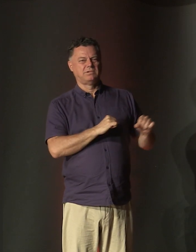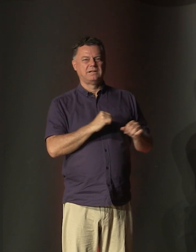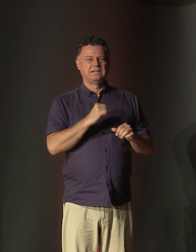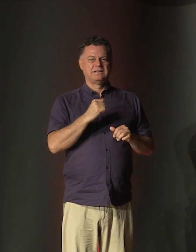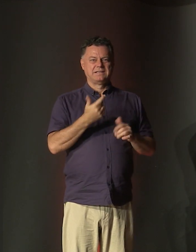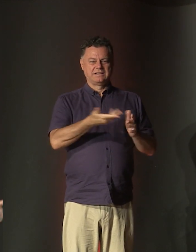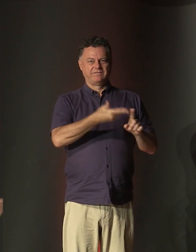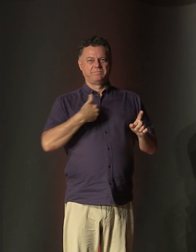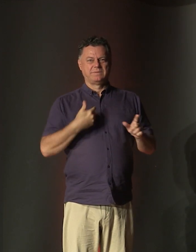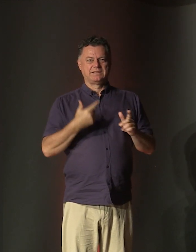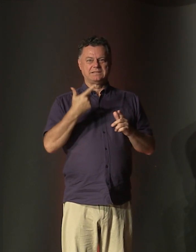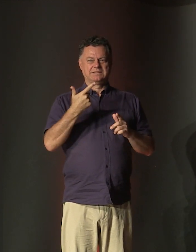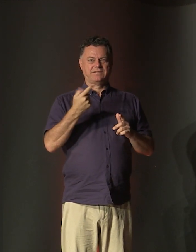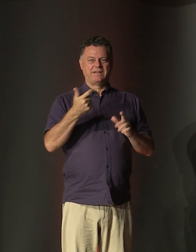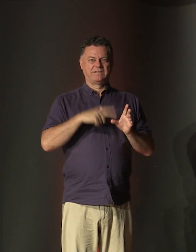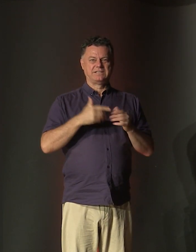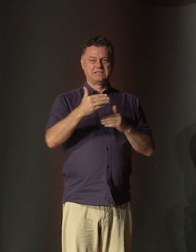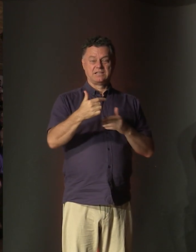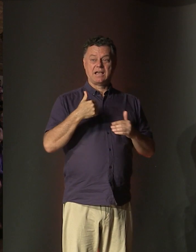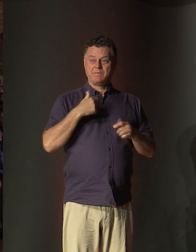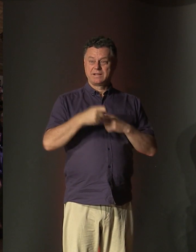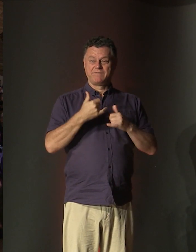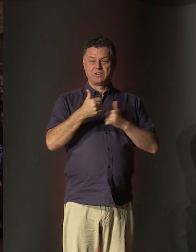years, I would be very popular.